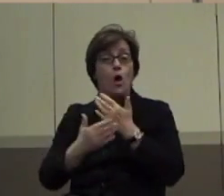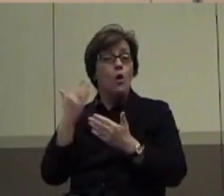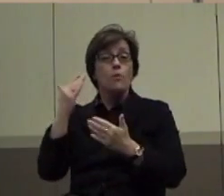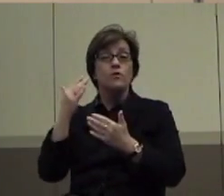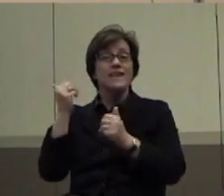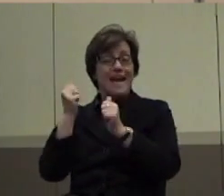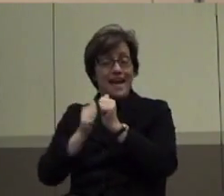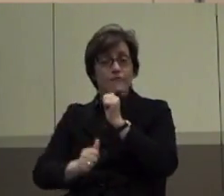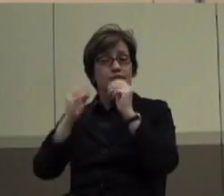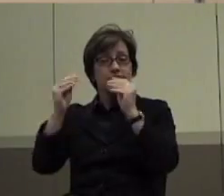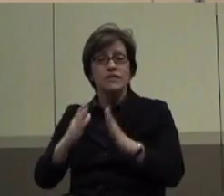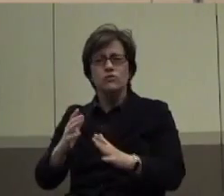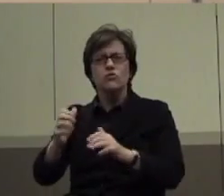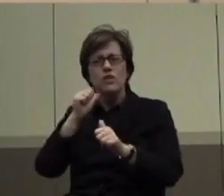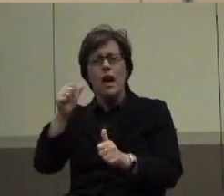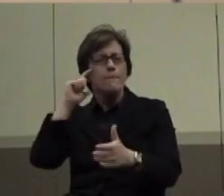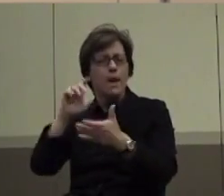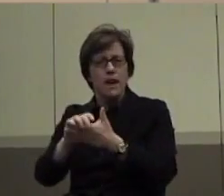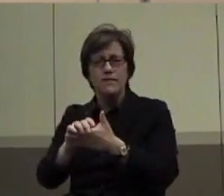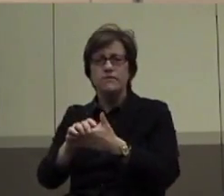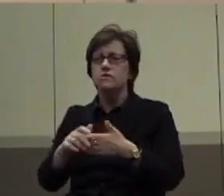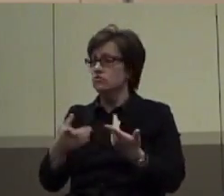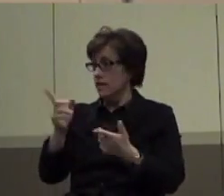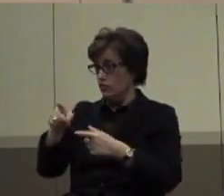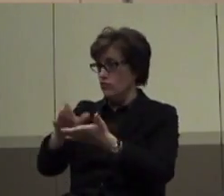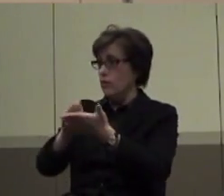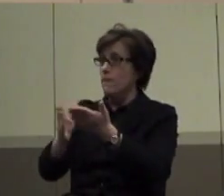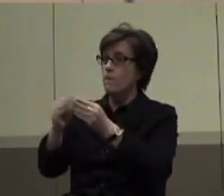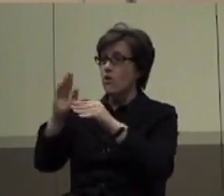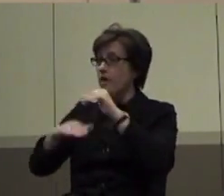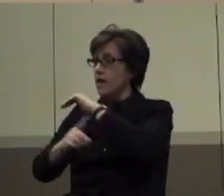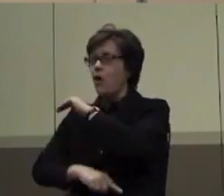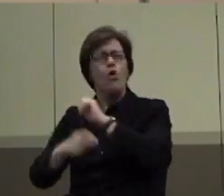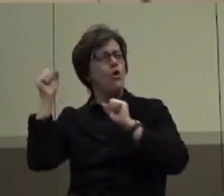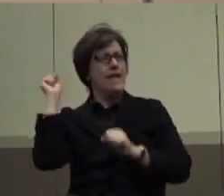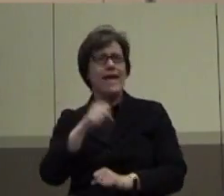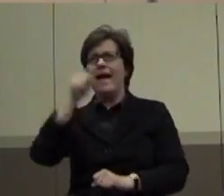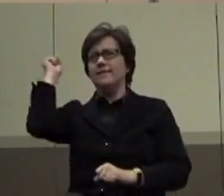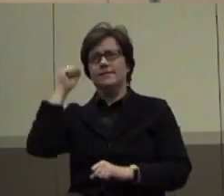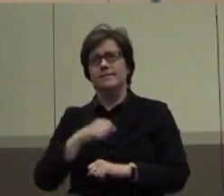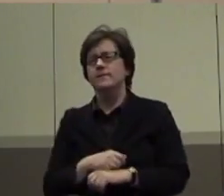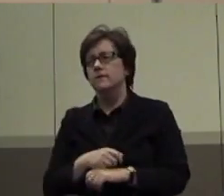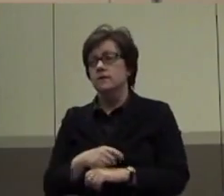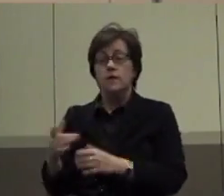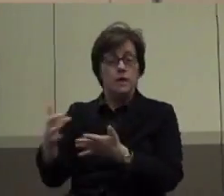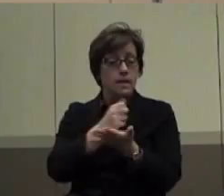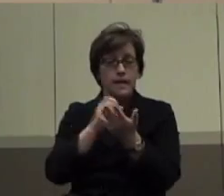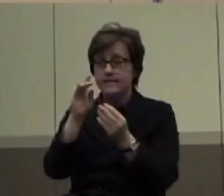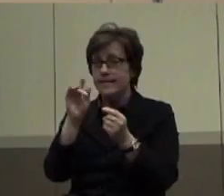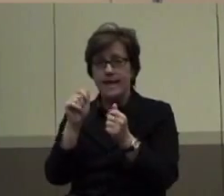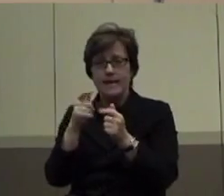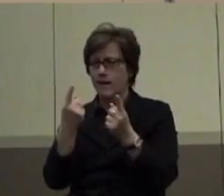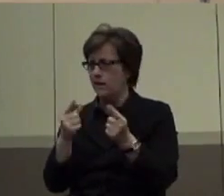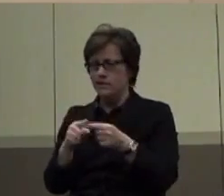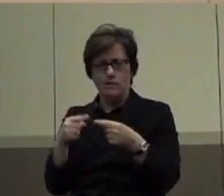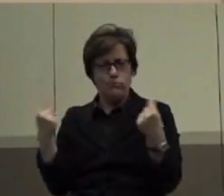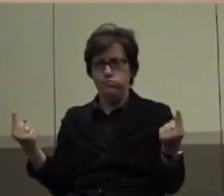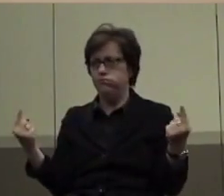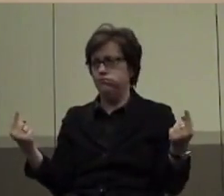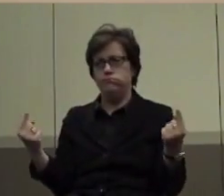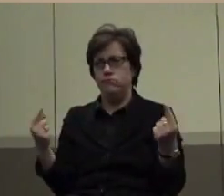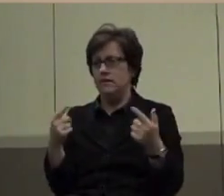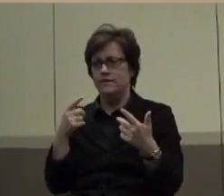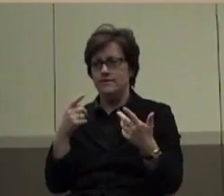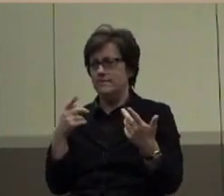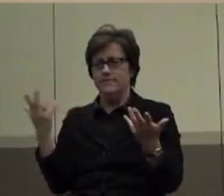Almost every teacher you ask, do you praise more than you reprimand? Absolutely. Okay? Go in and collect data, and it isn't even close. All